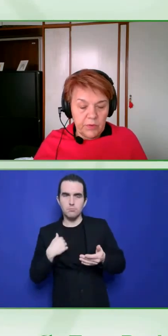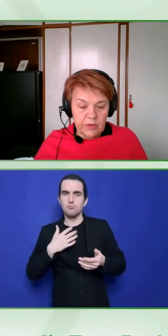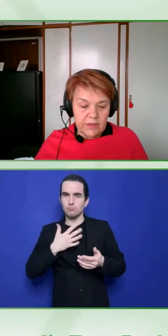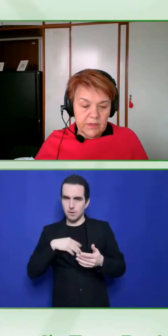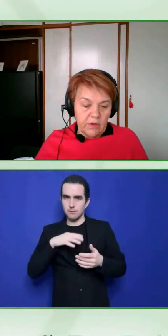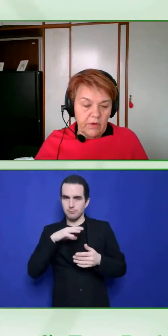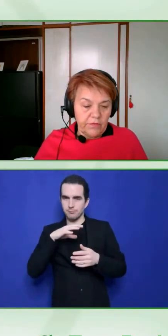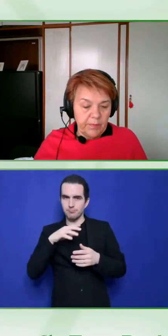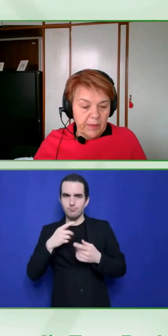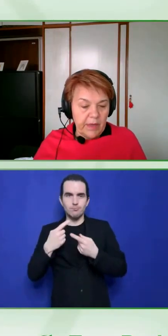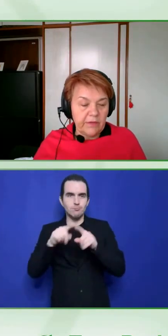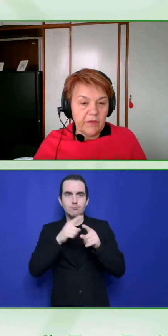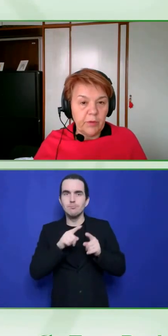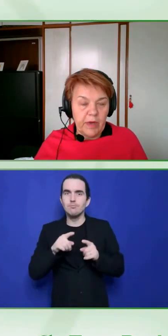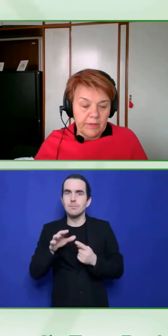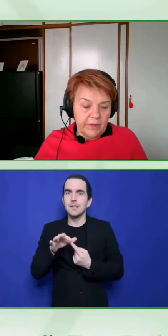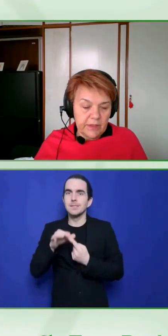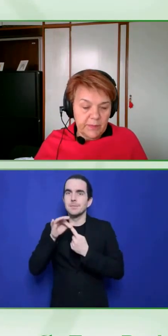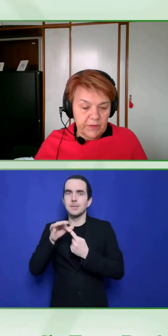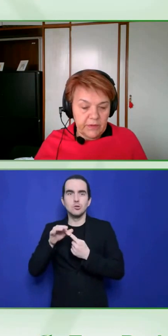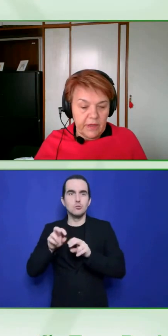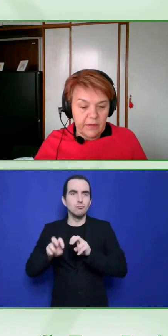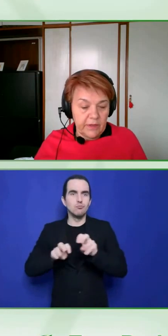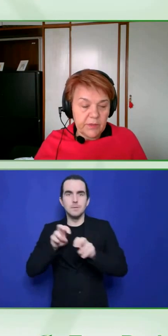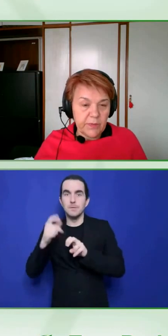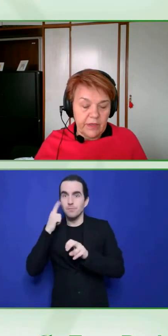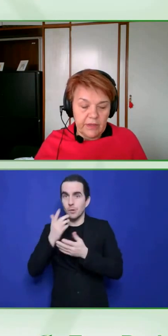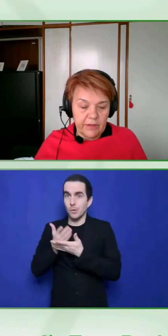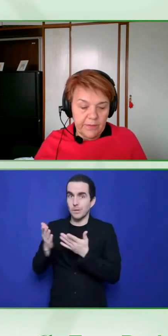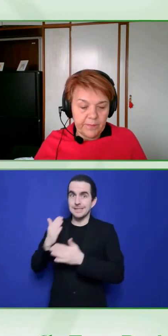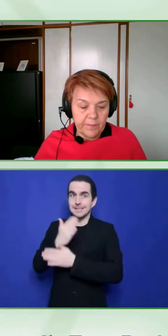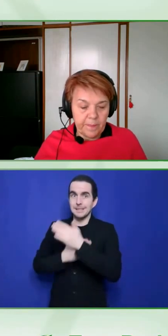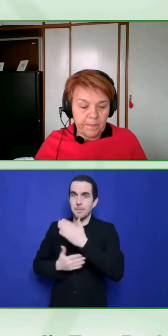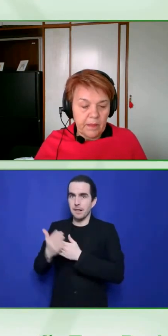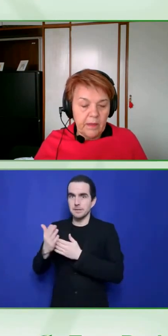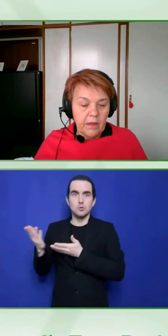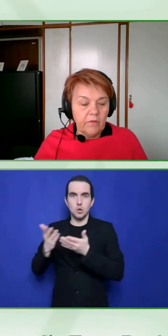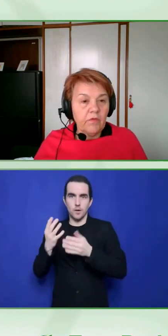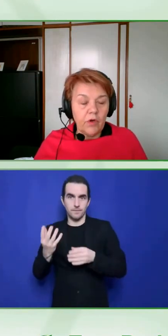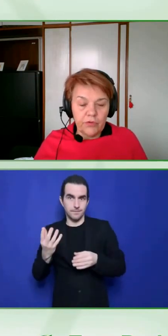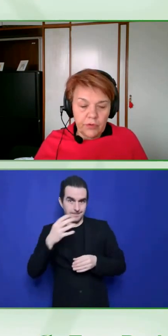currently in the process of implementing public transport data.